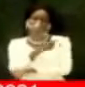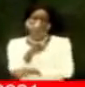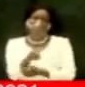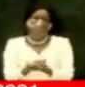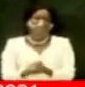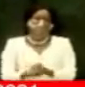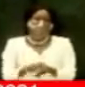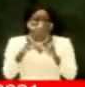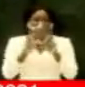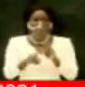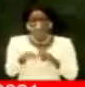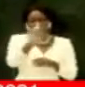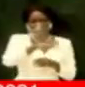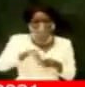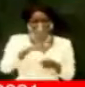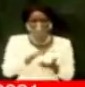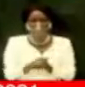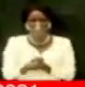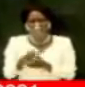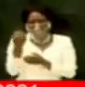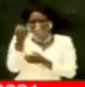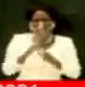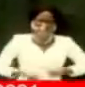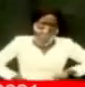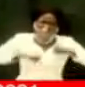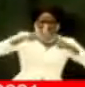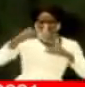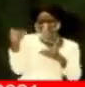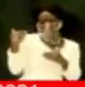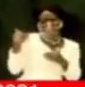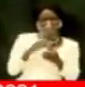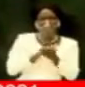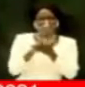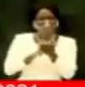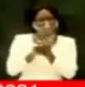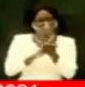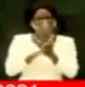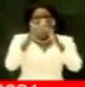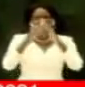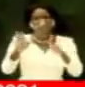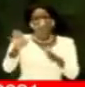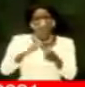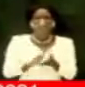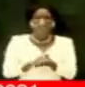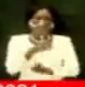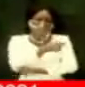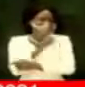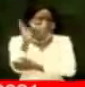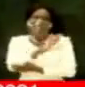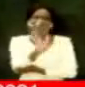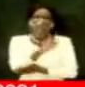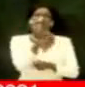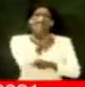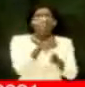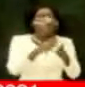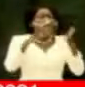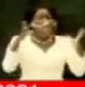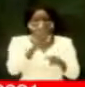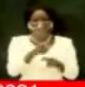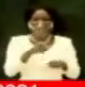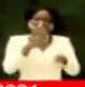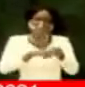So for those who have recently recovered, let's wait at home. The vaccine will still be there, and at the right time, you